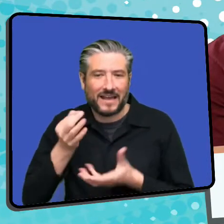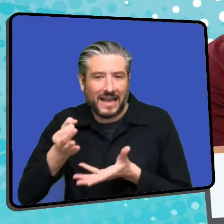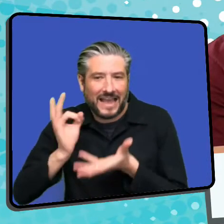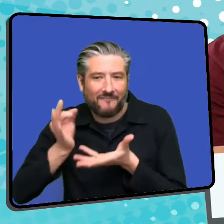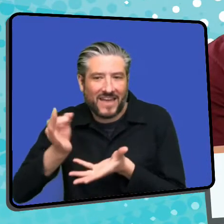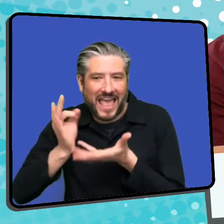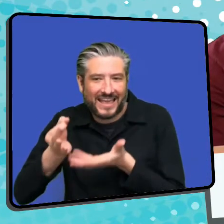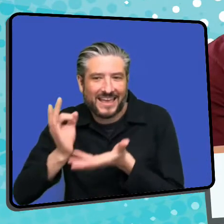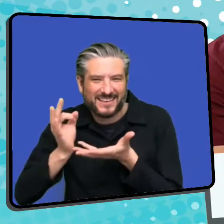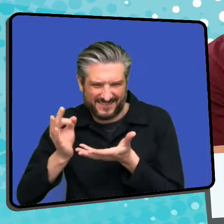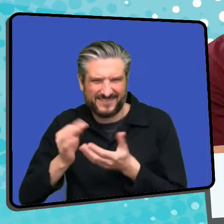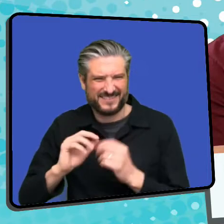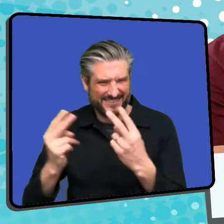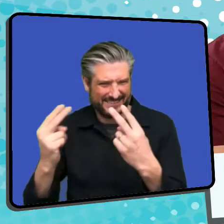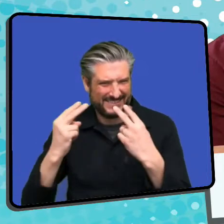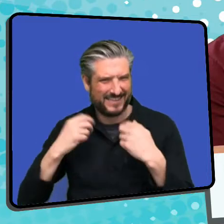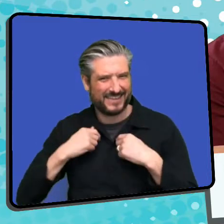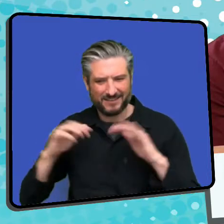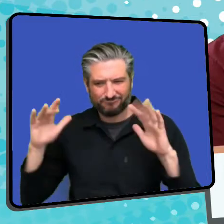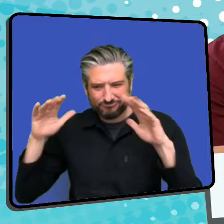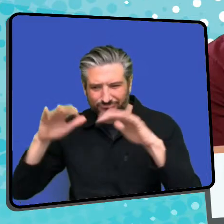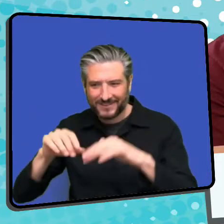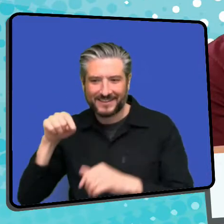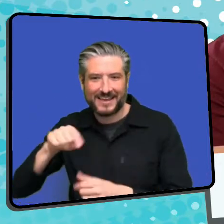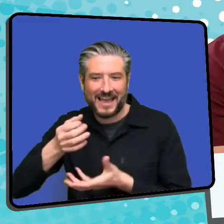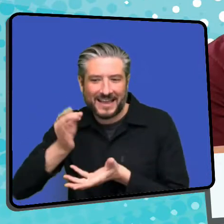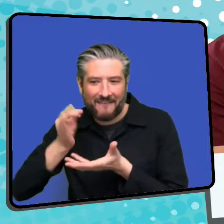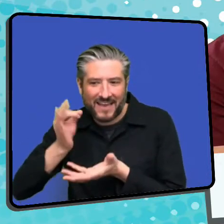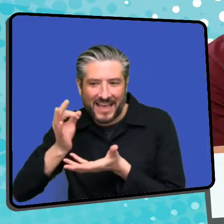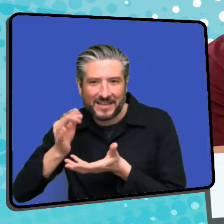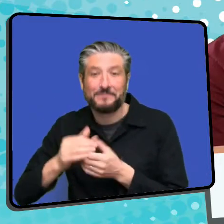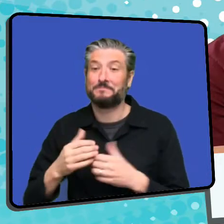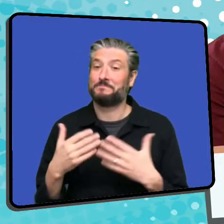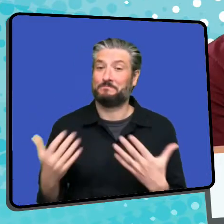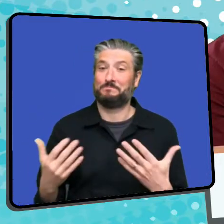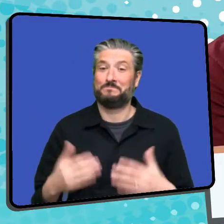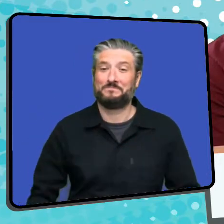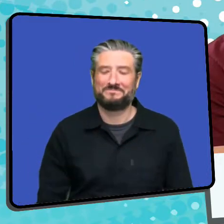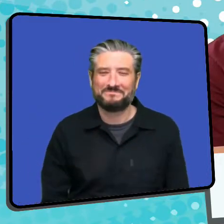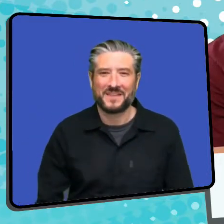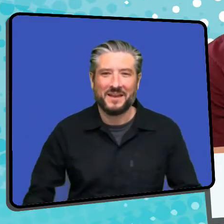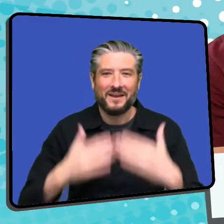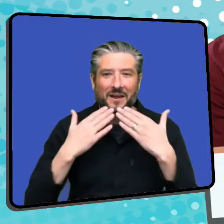aka.ms/abitofai-cafe. And if you want to rewatch this episode, go to abitofai.show. Thank